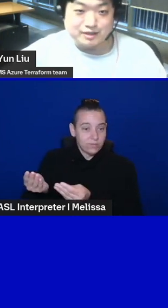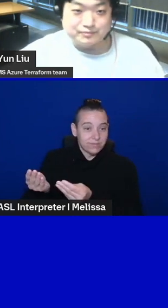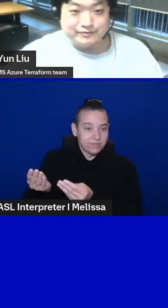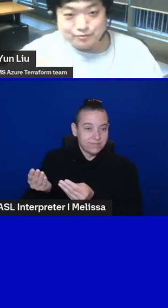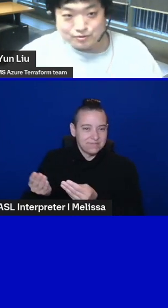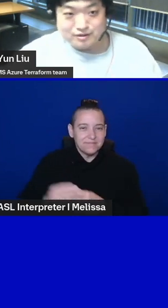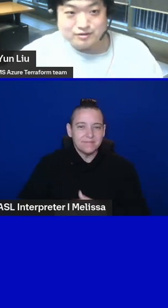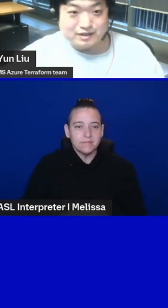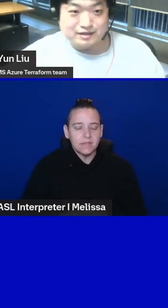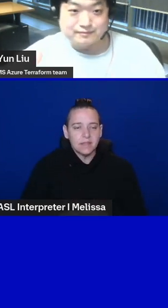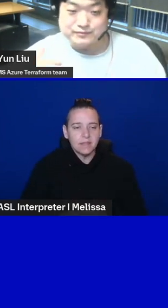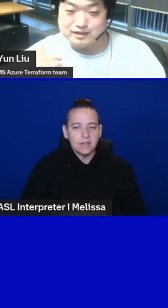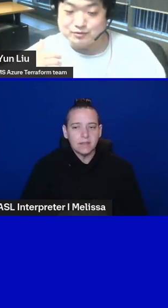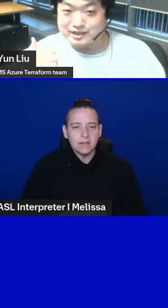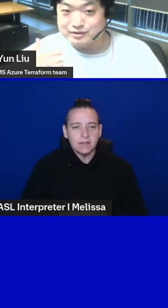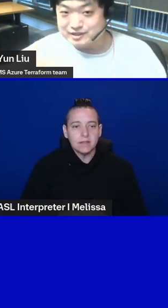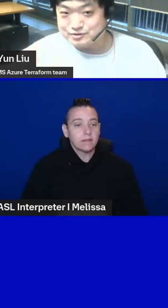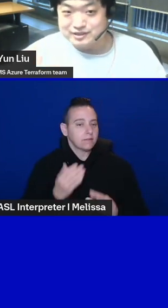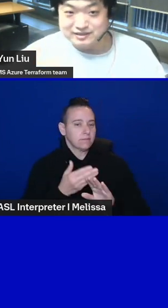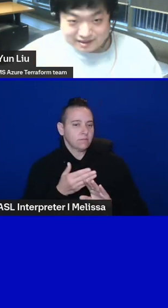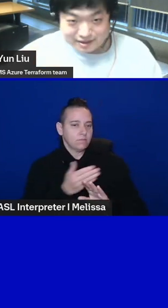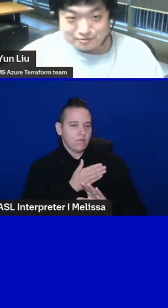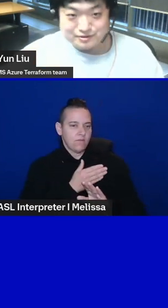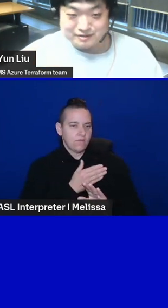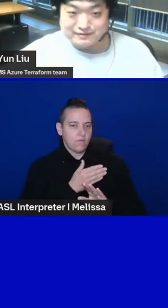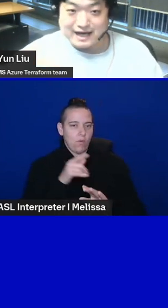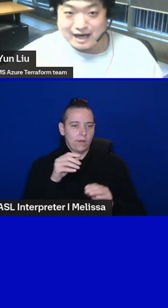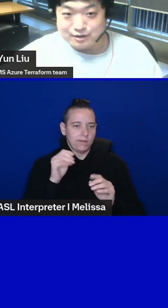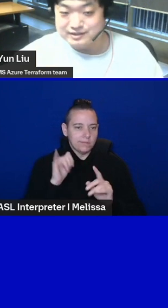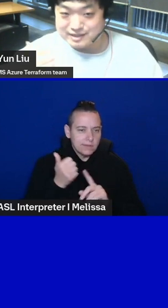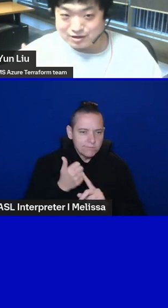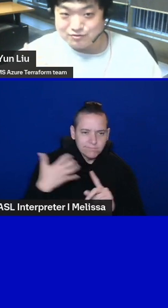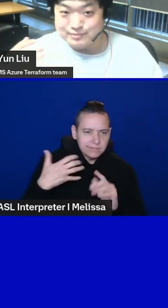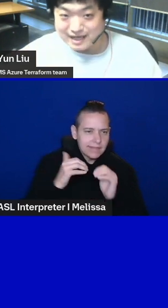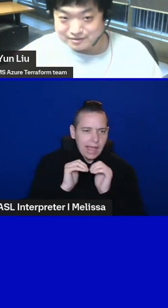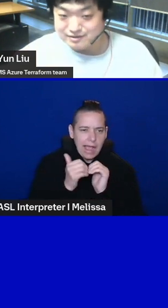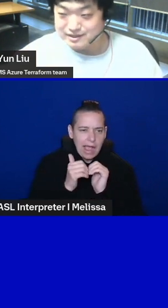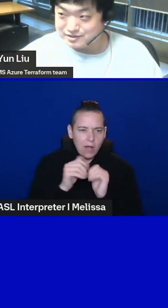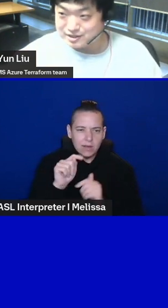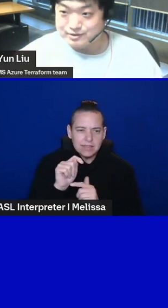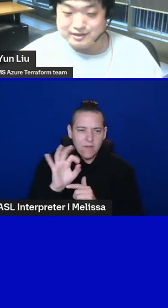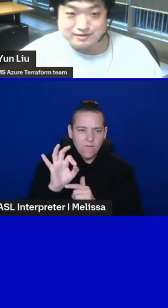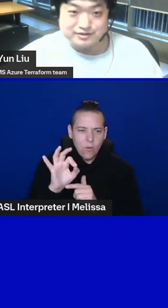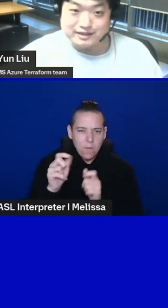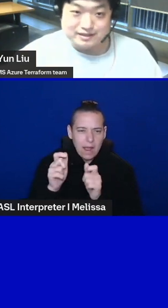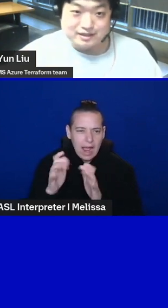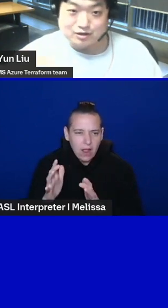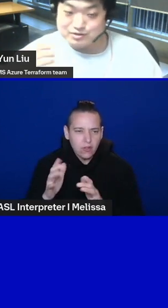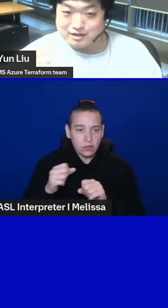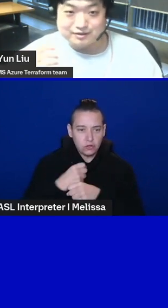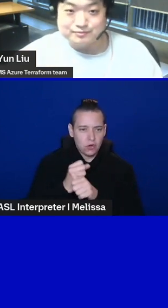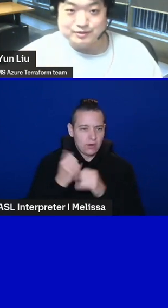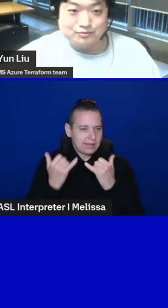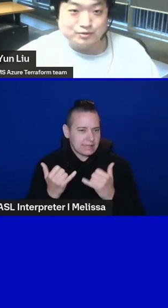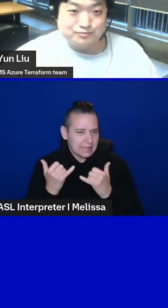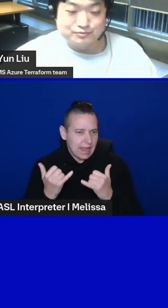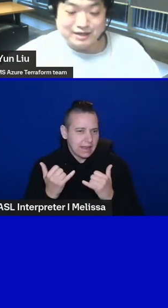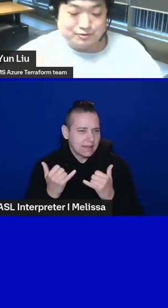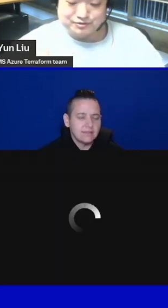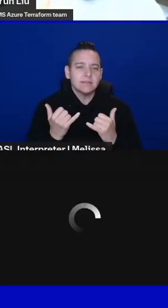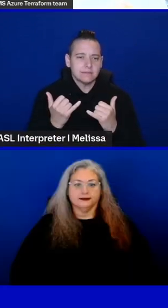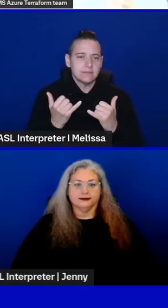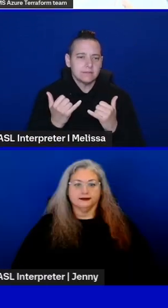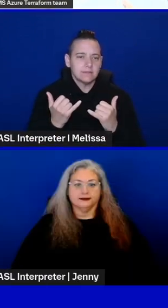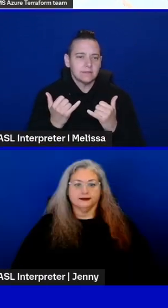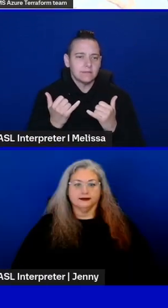Okay, before we go into the detail of how the Terraform handler is generated today, our talk I